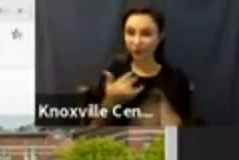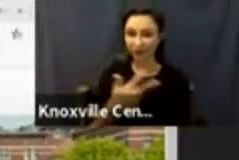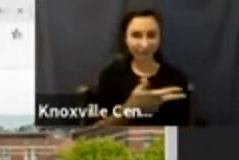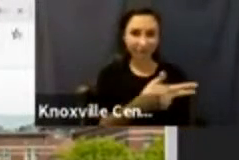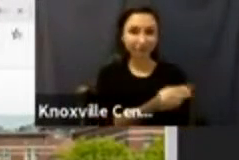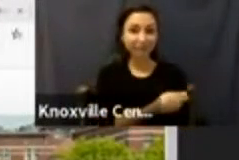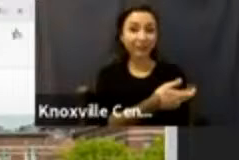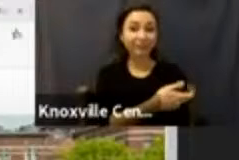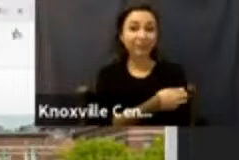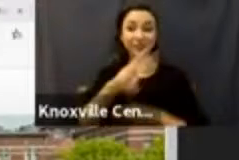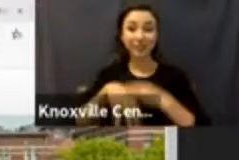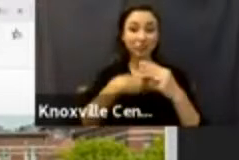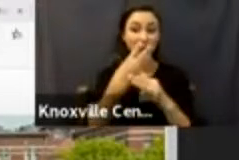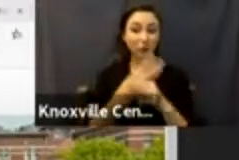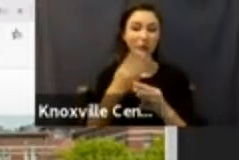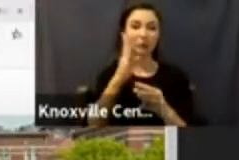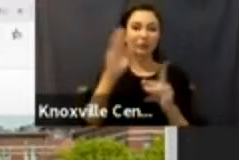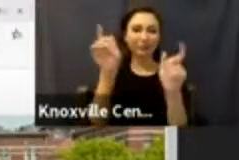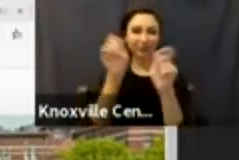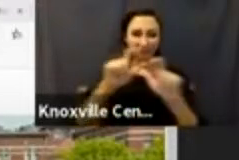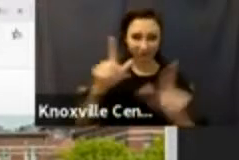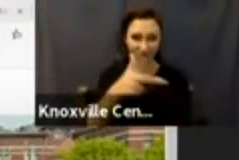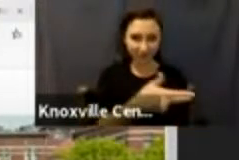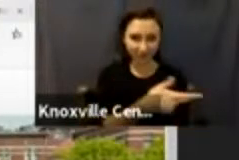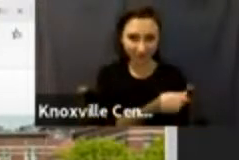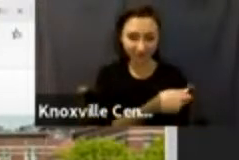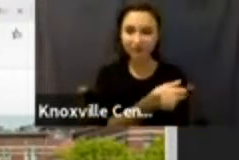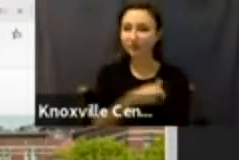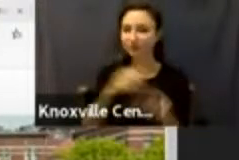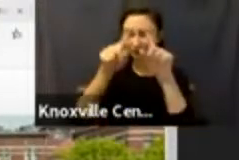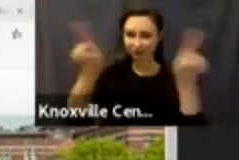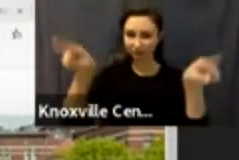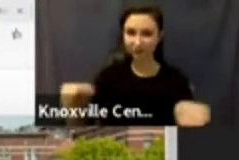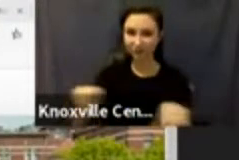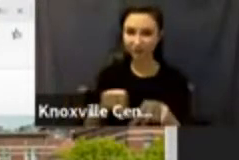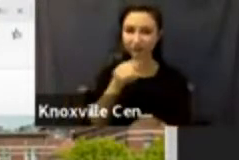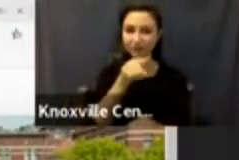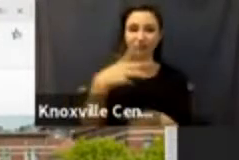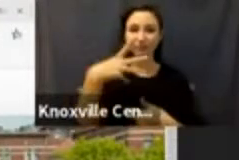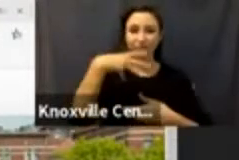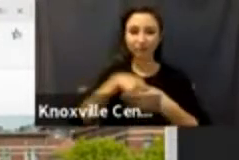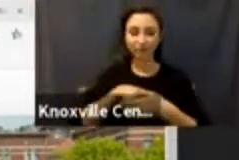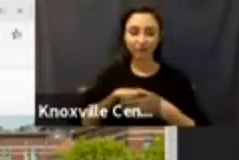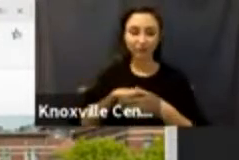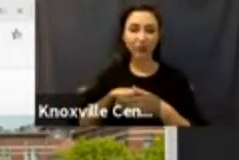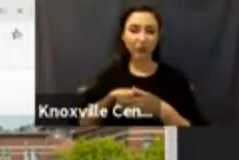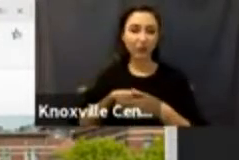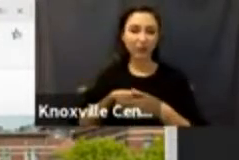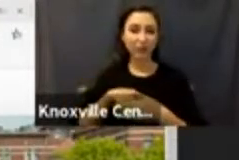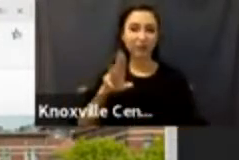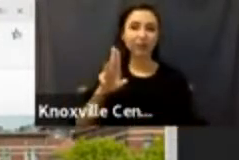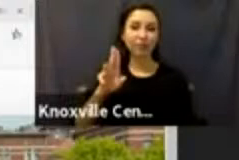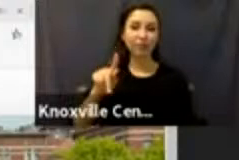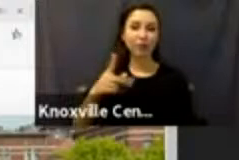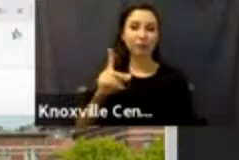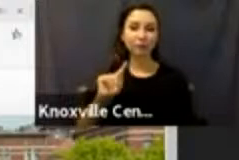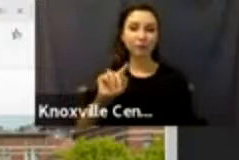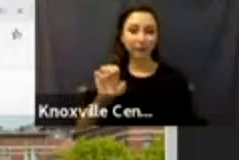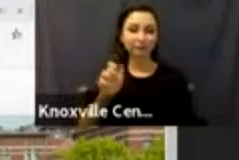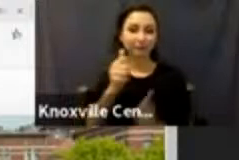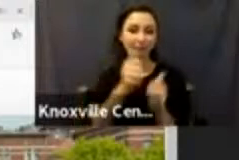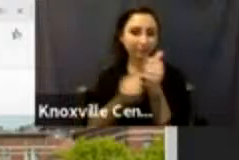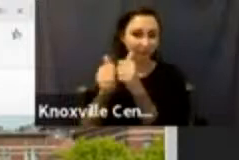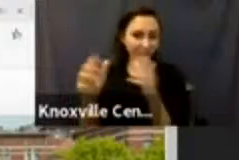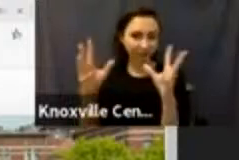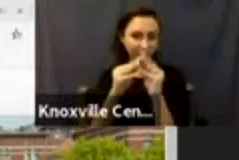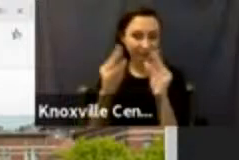gonna pull up our vaccination page. So make this part of our update each meeting. So Knox